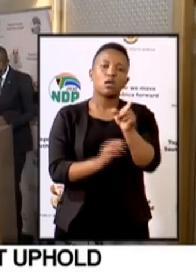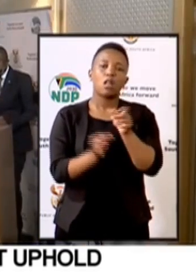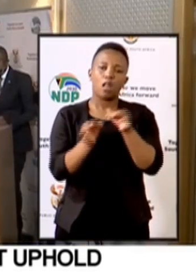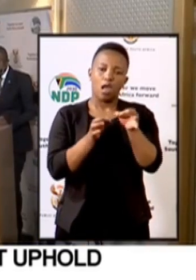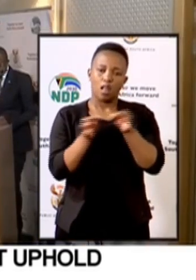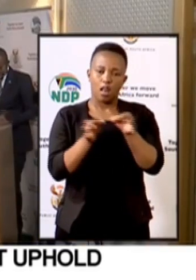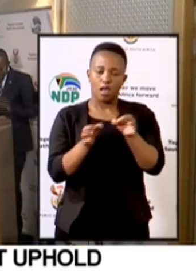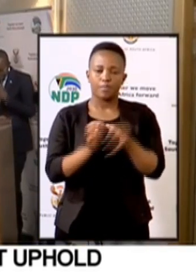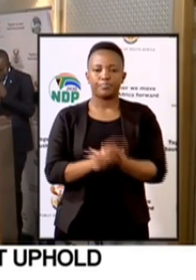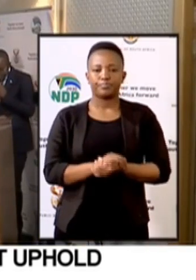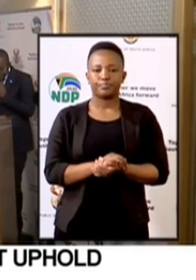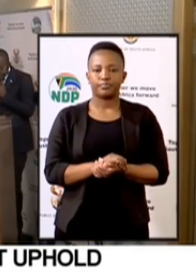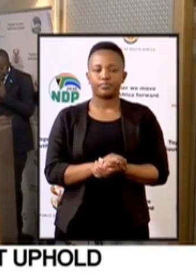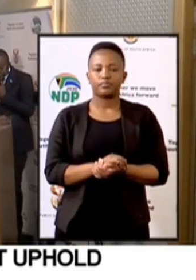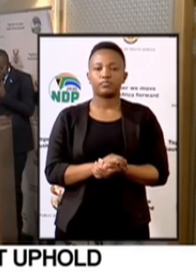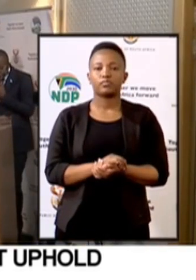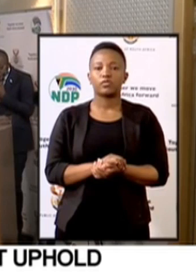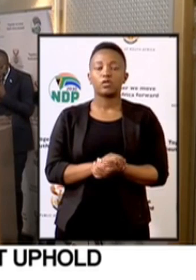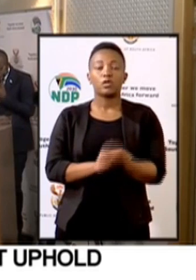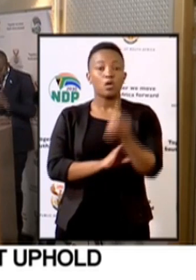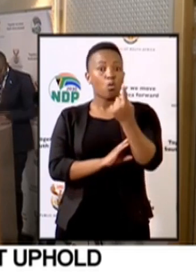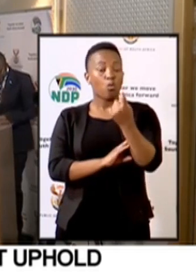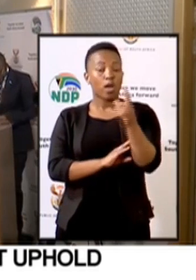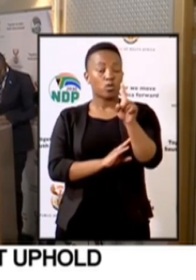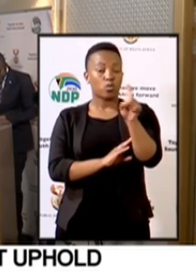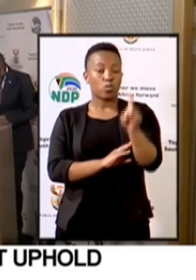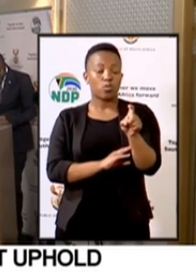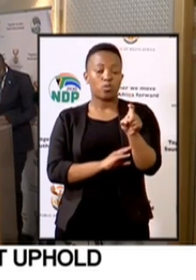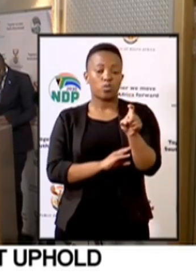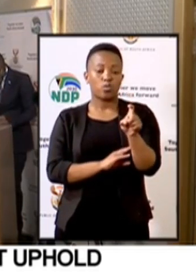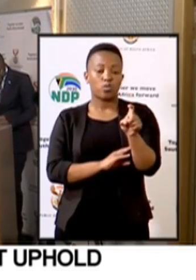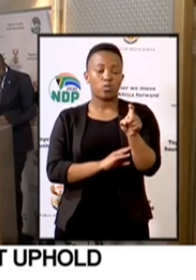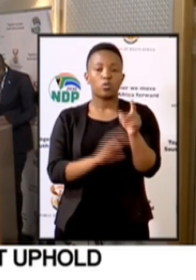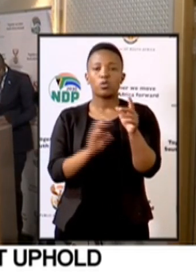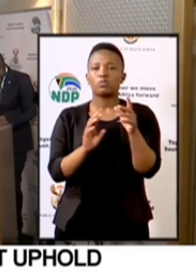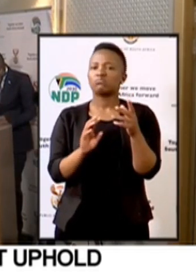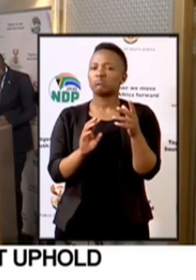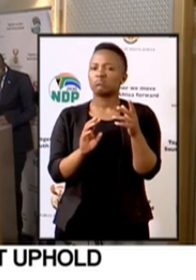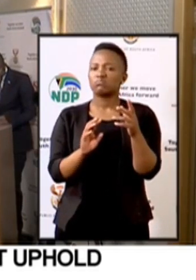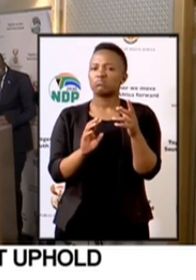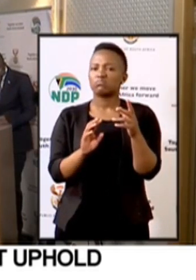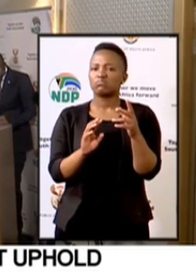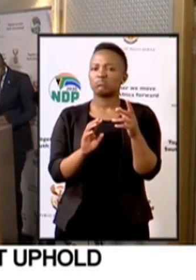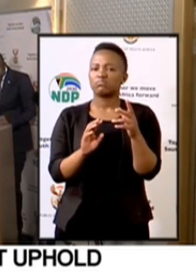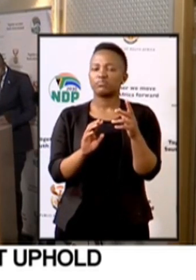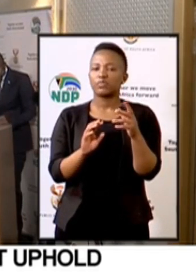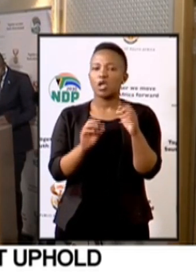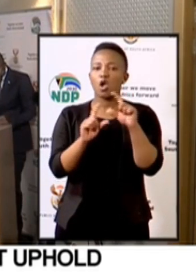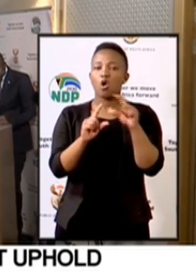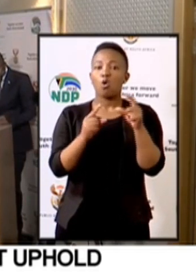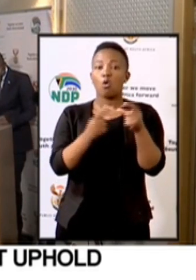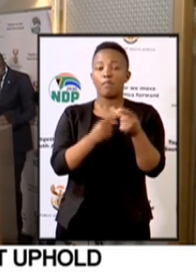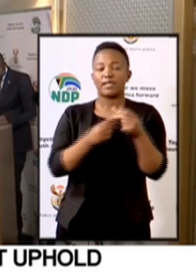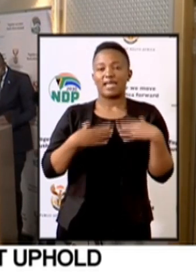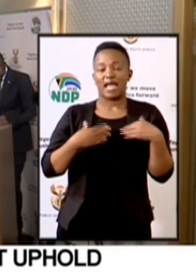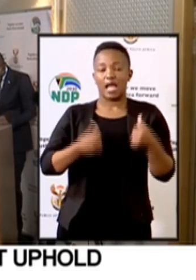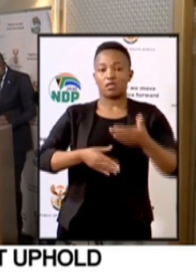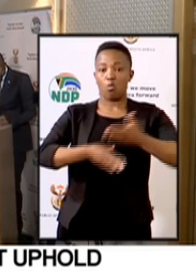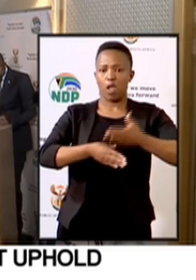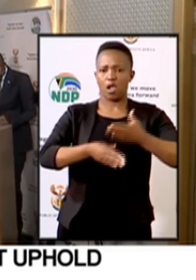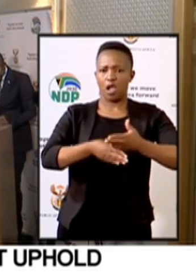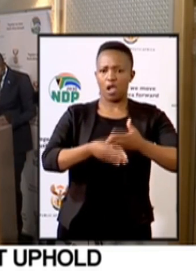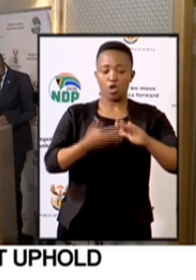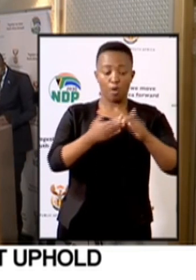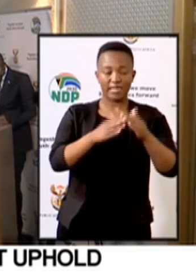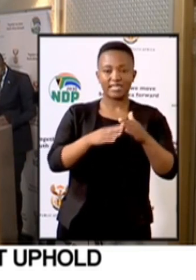Yes, questions. One of the questions is when is the department going to recognize community health workers of the public servants, and what is